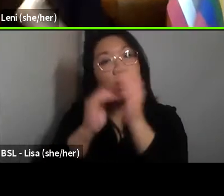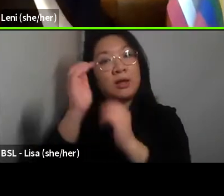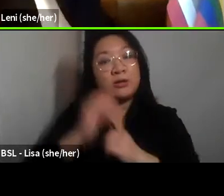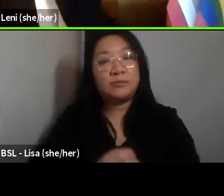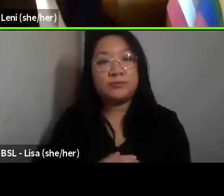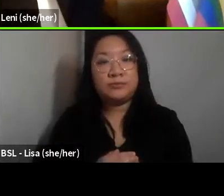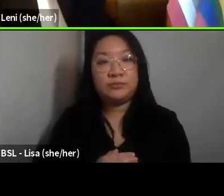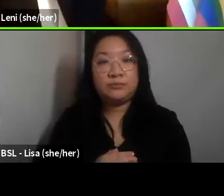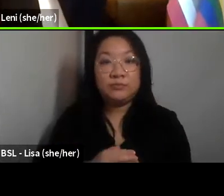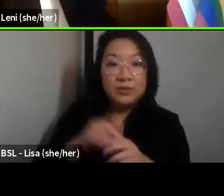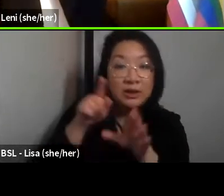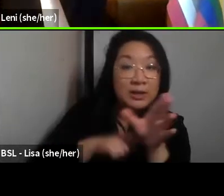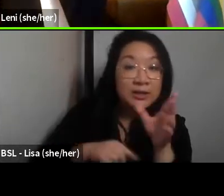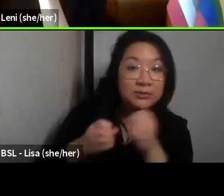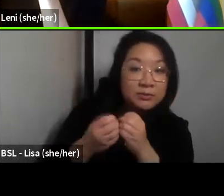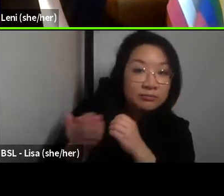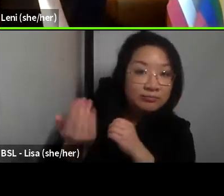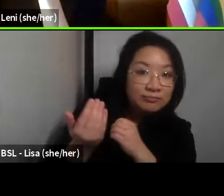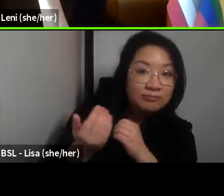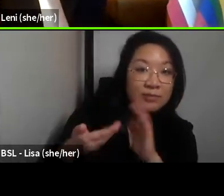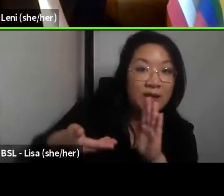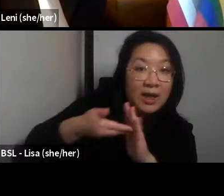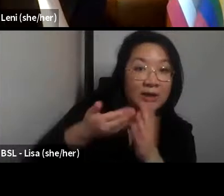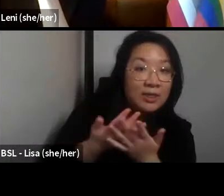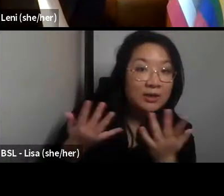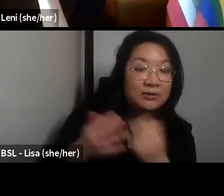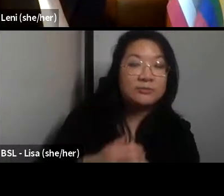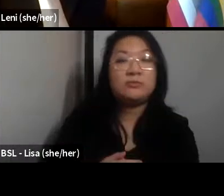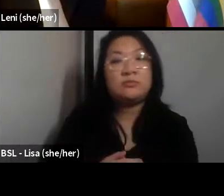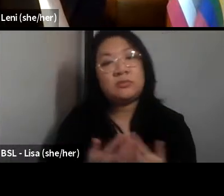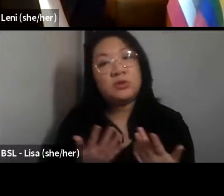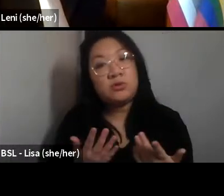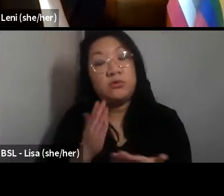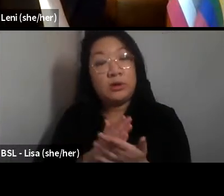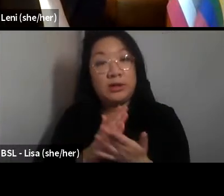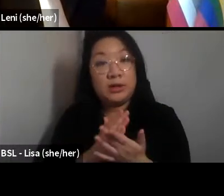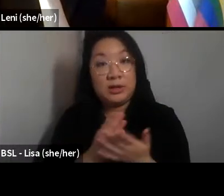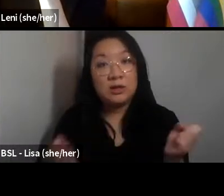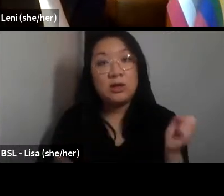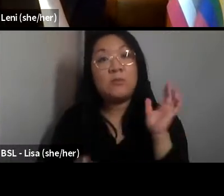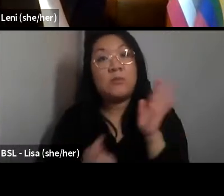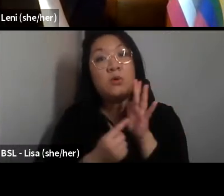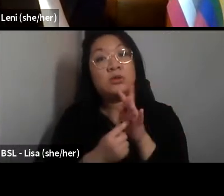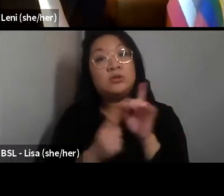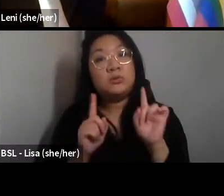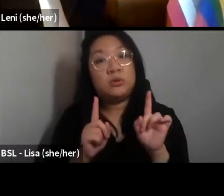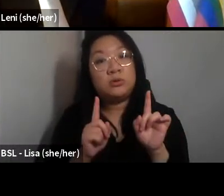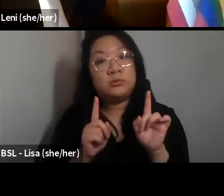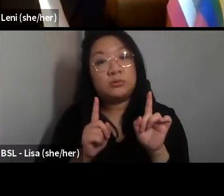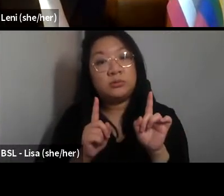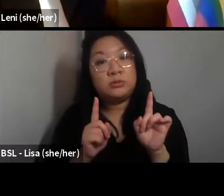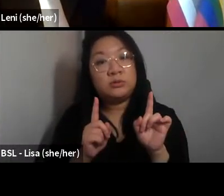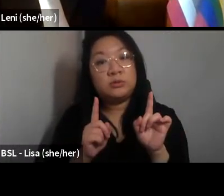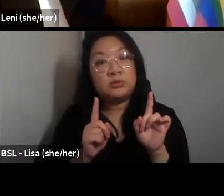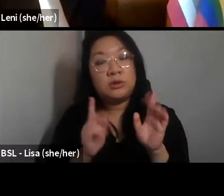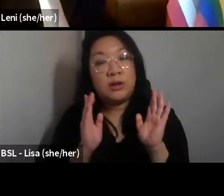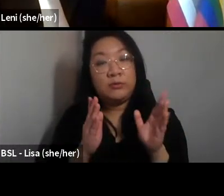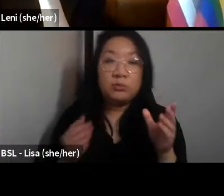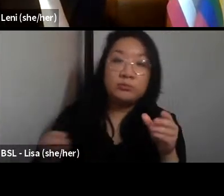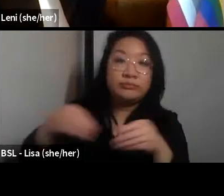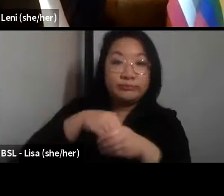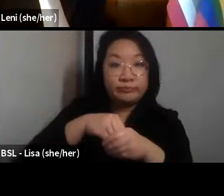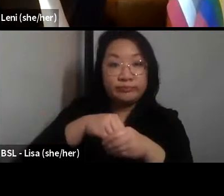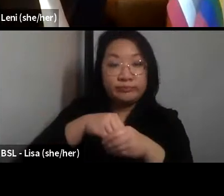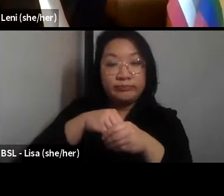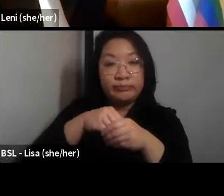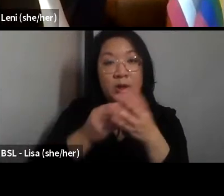And Yasmin, would you add anything? I would say that it's important to be blatantly inclusive within the